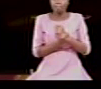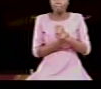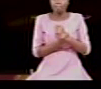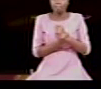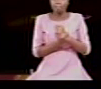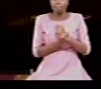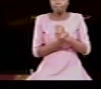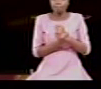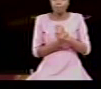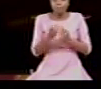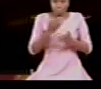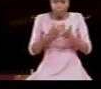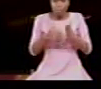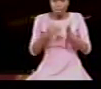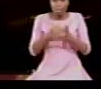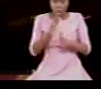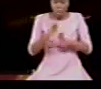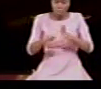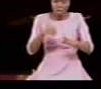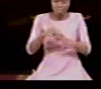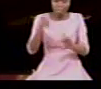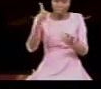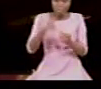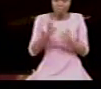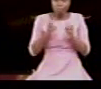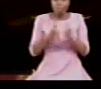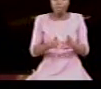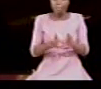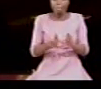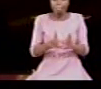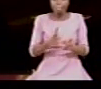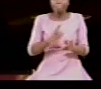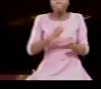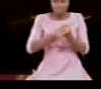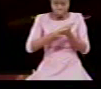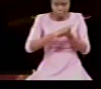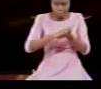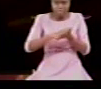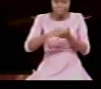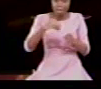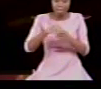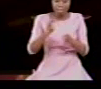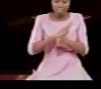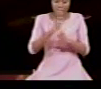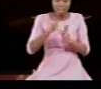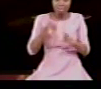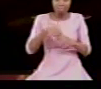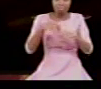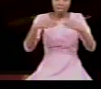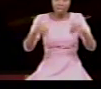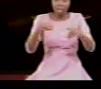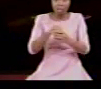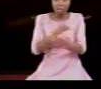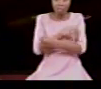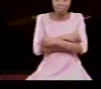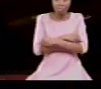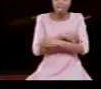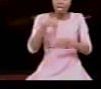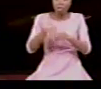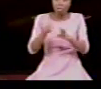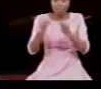that is born again, walking in a perfect way, transparency in business, in market, in the office, even in the